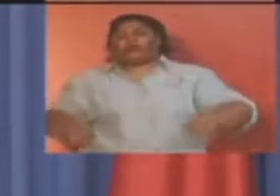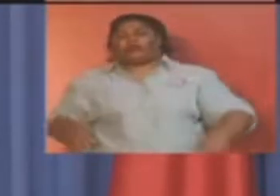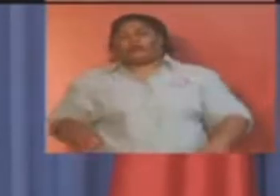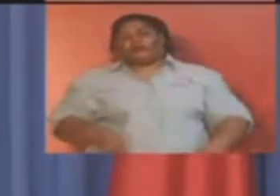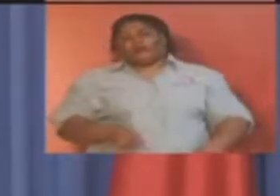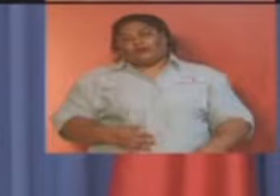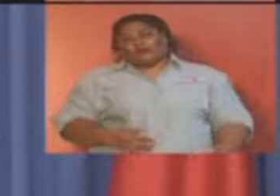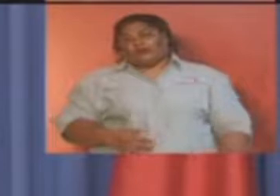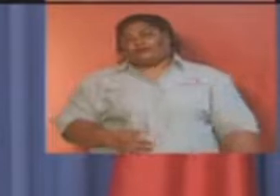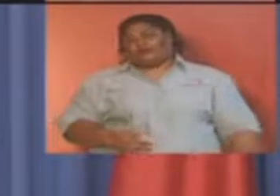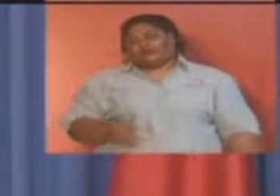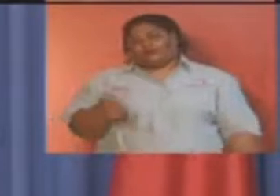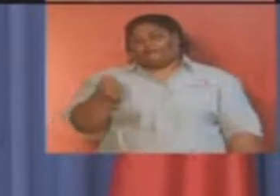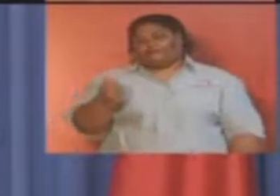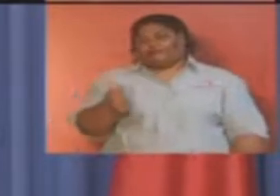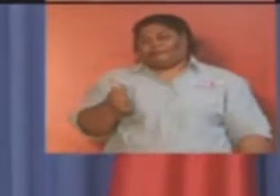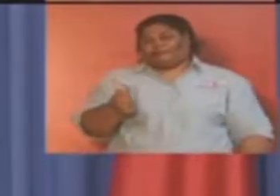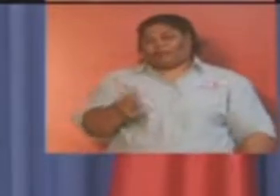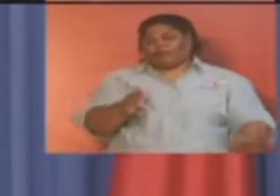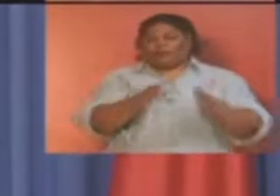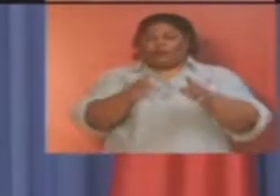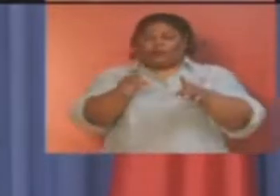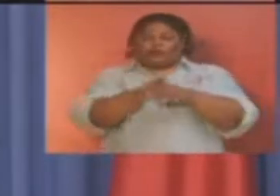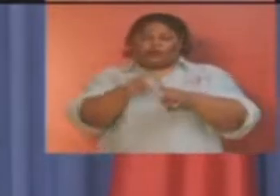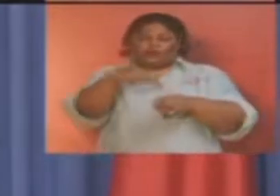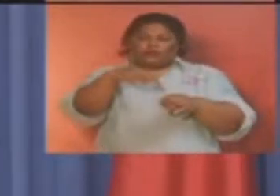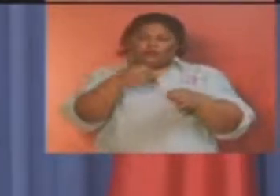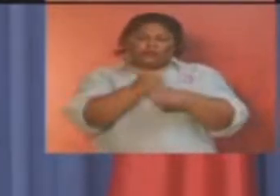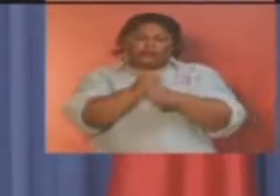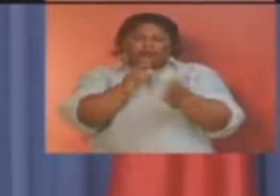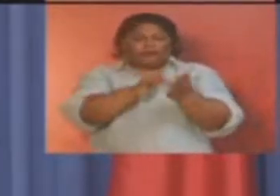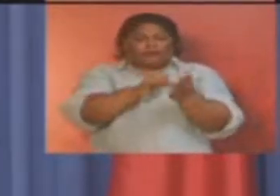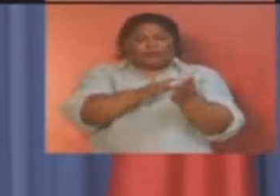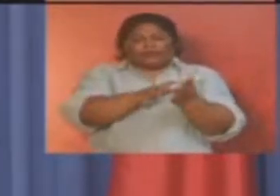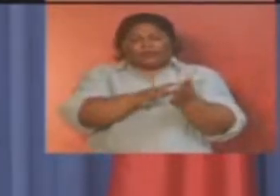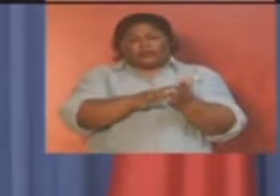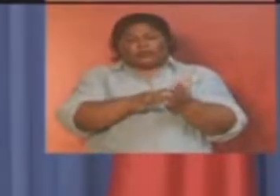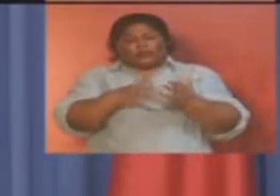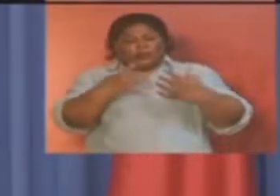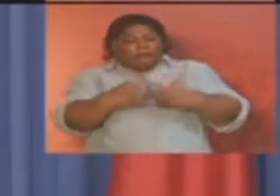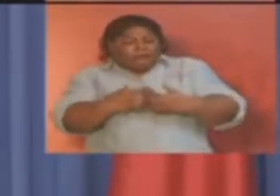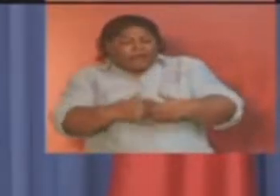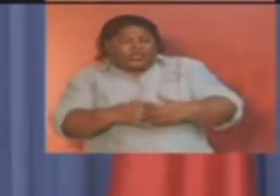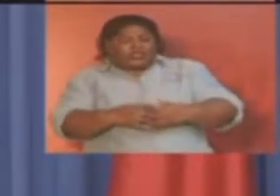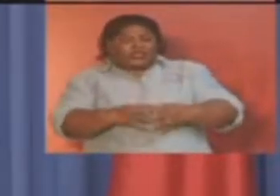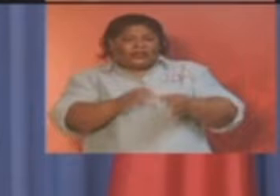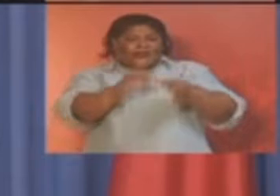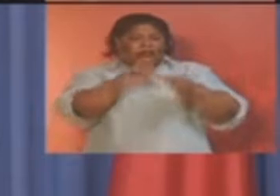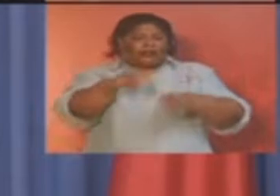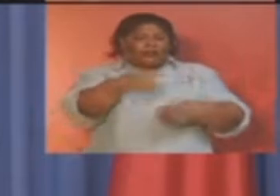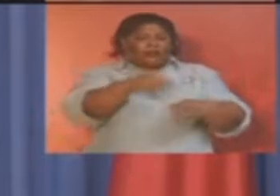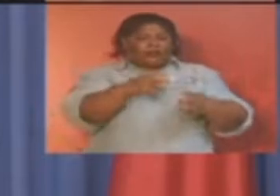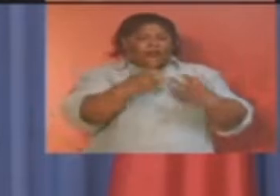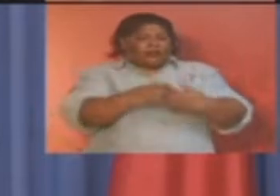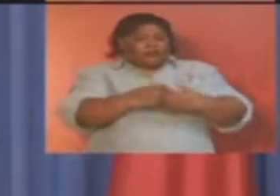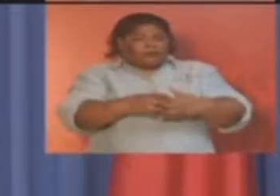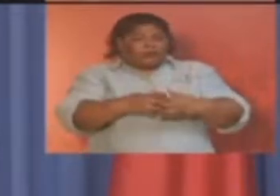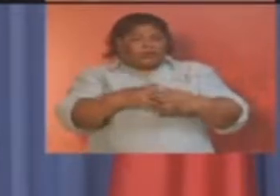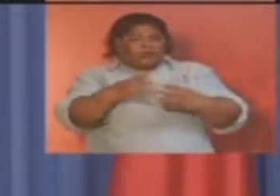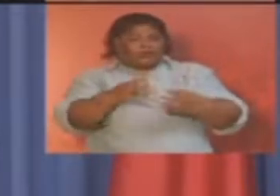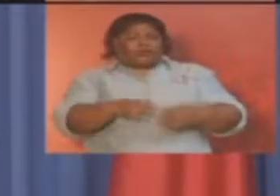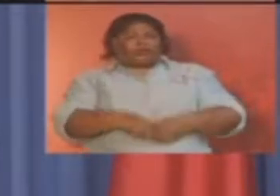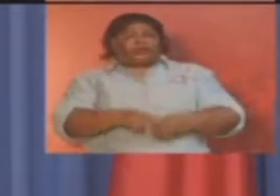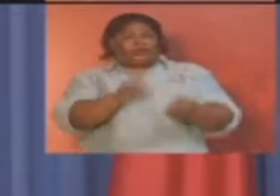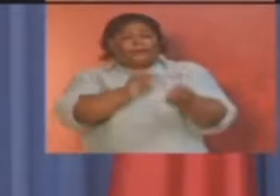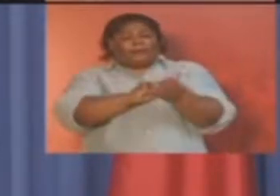production, manufacture, supply of medical supplies and equipment, and the servicing and repair of medical equipment. We've added,